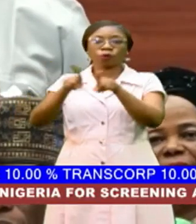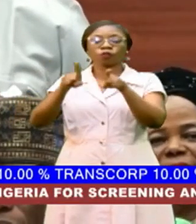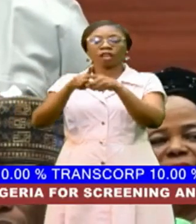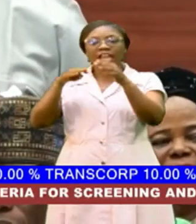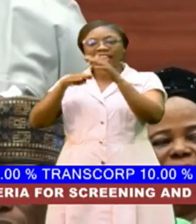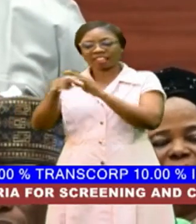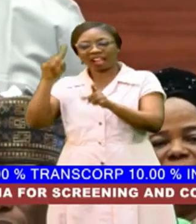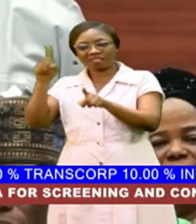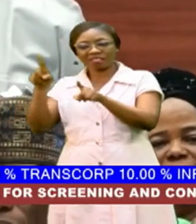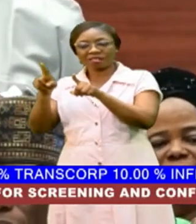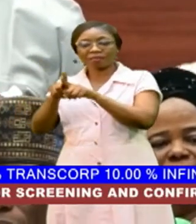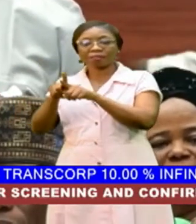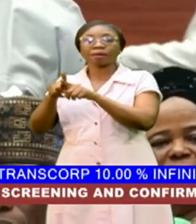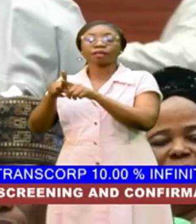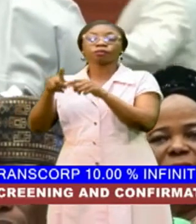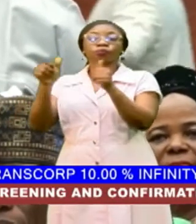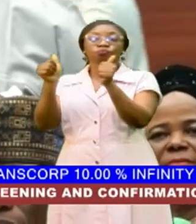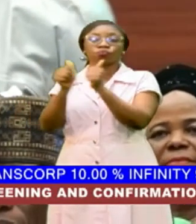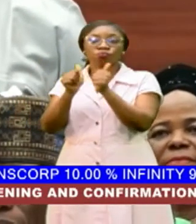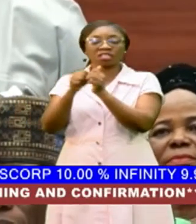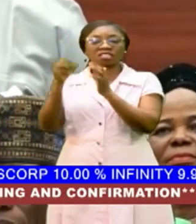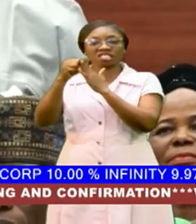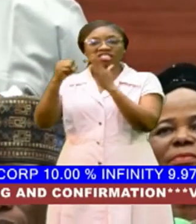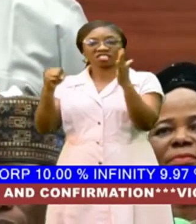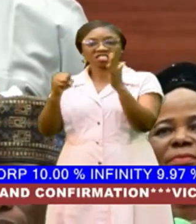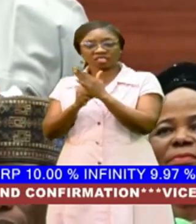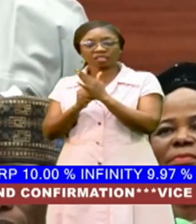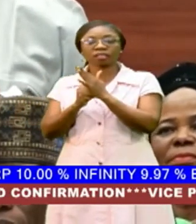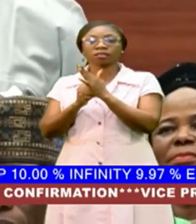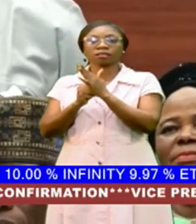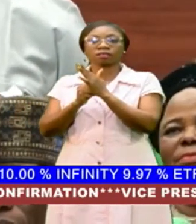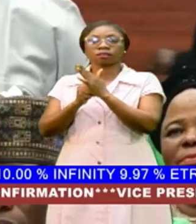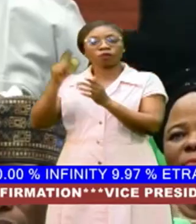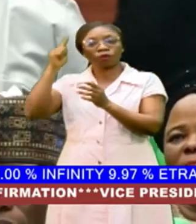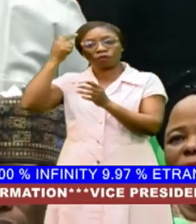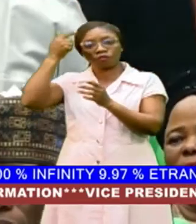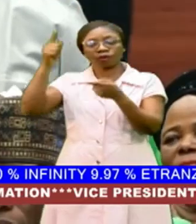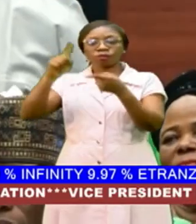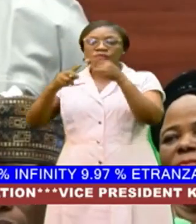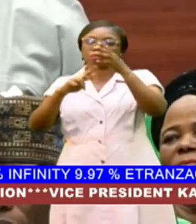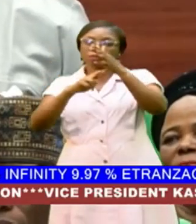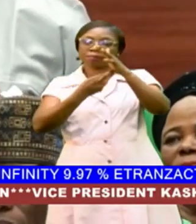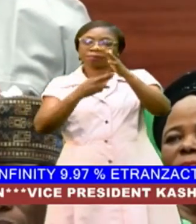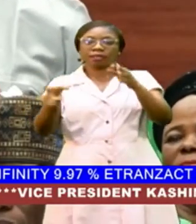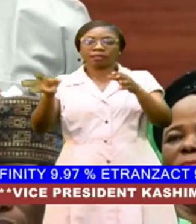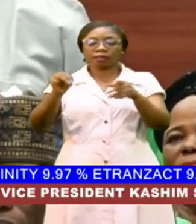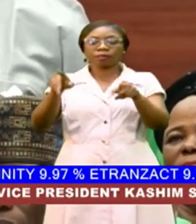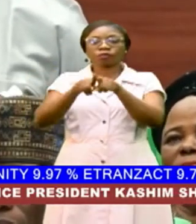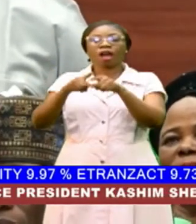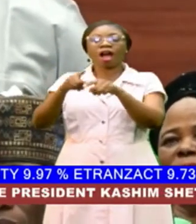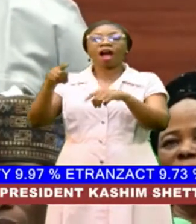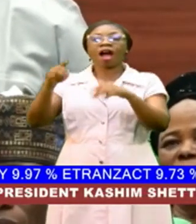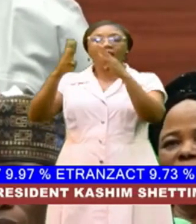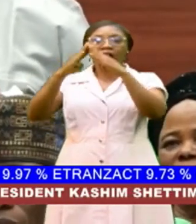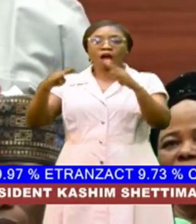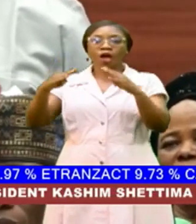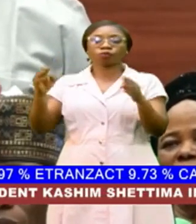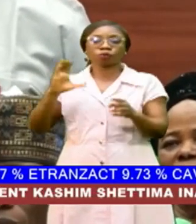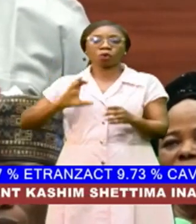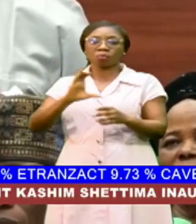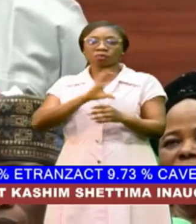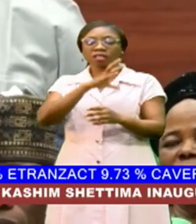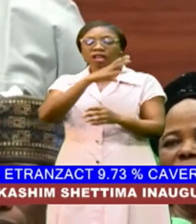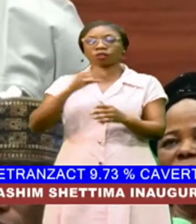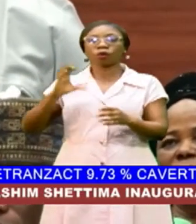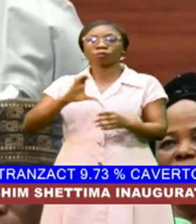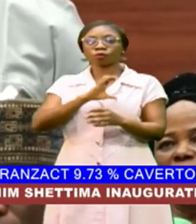with state governments to fix the roads and be reimbursed in the near future. Mandate the House Committee on FEMA and the Committee on